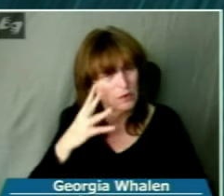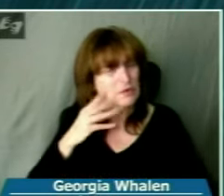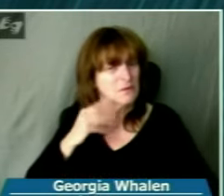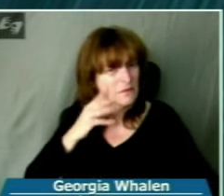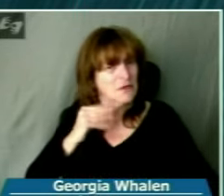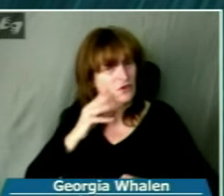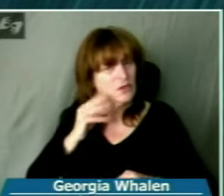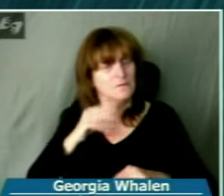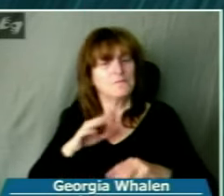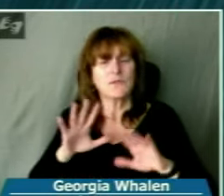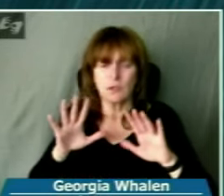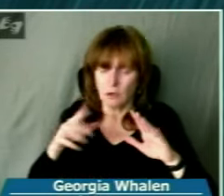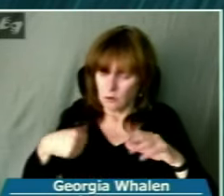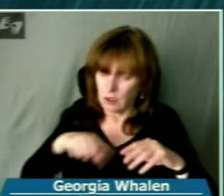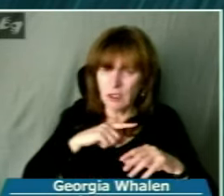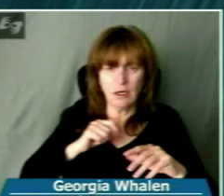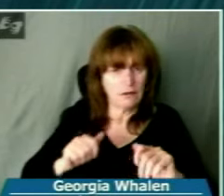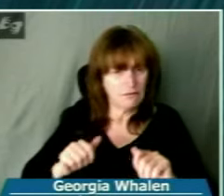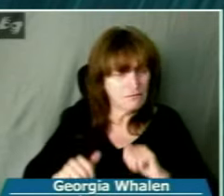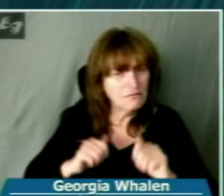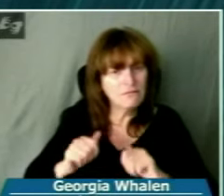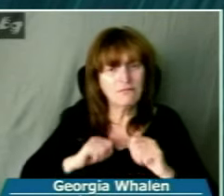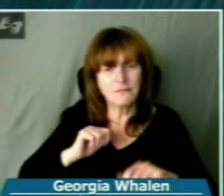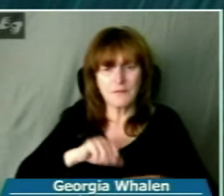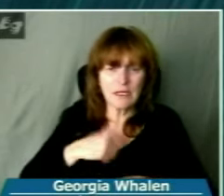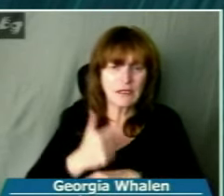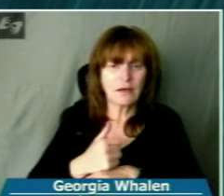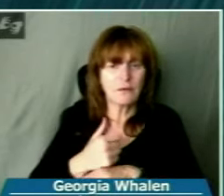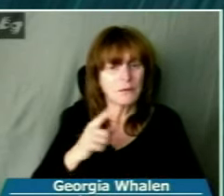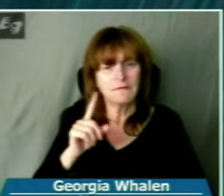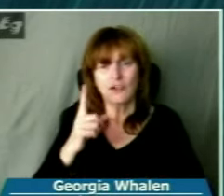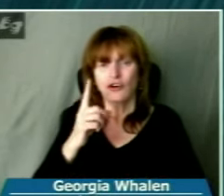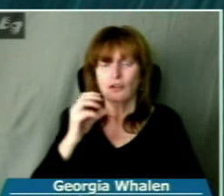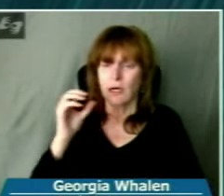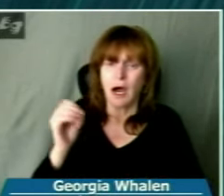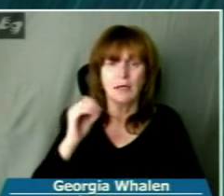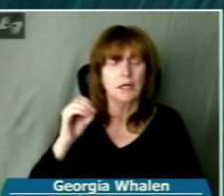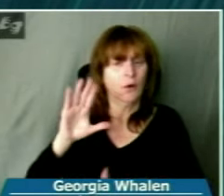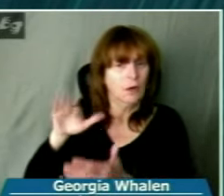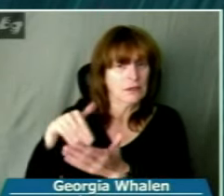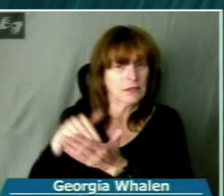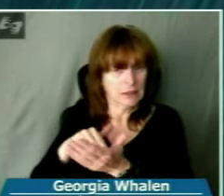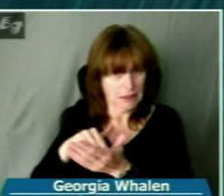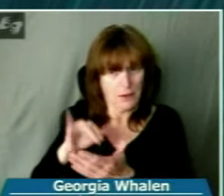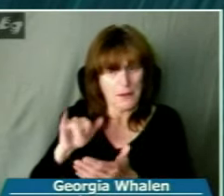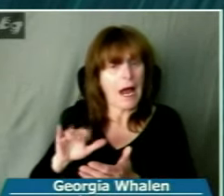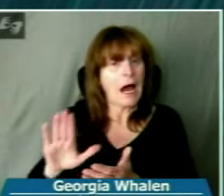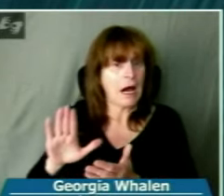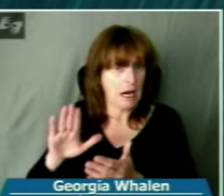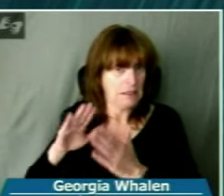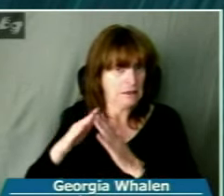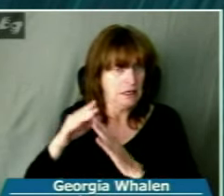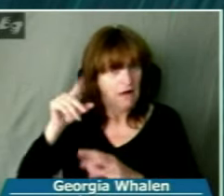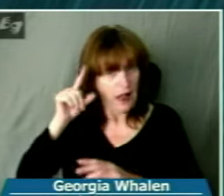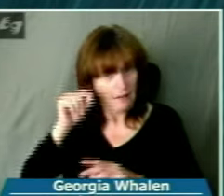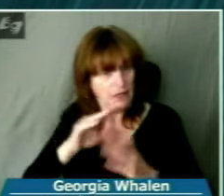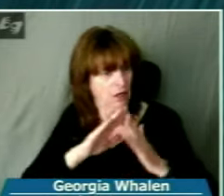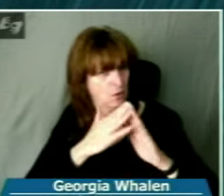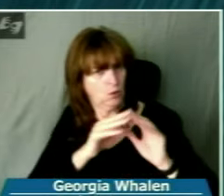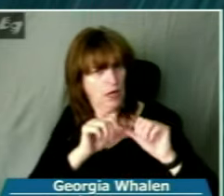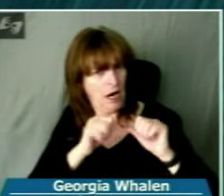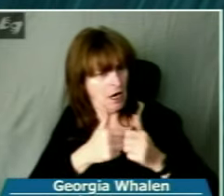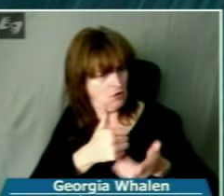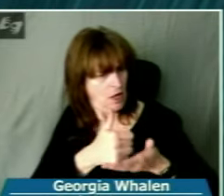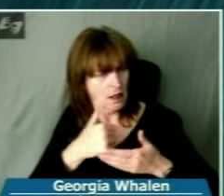plate and opened the First Ontario Center in conjunction with the city and our community partners, and have just